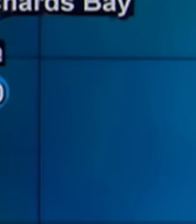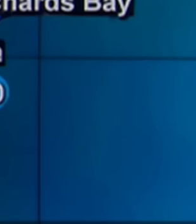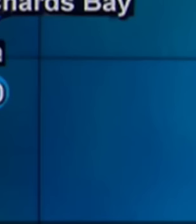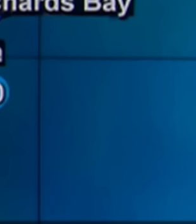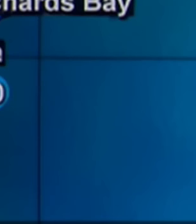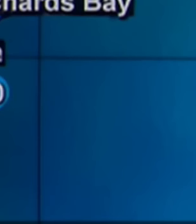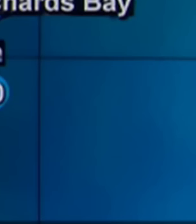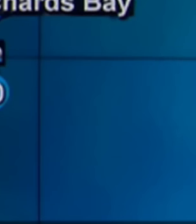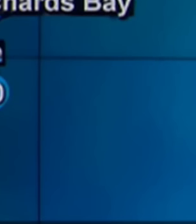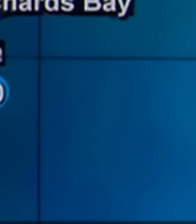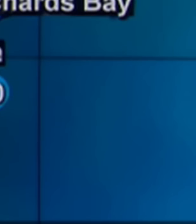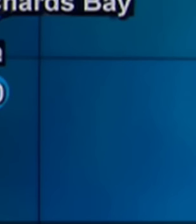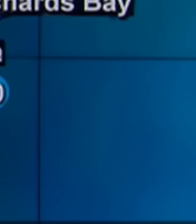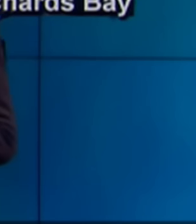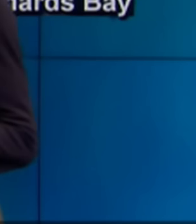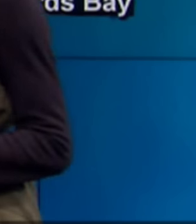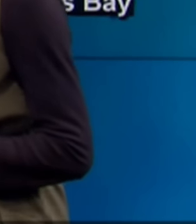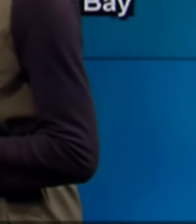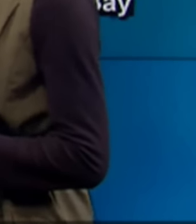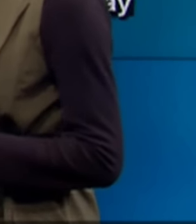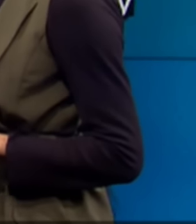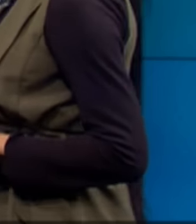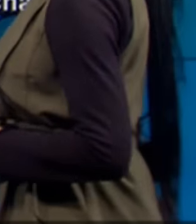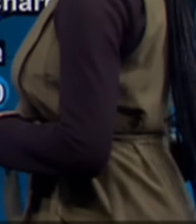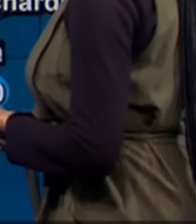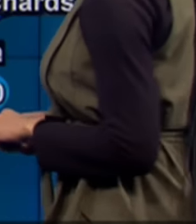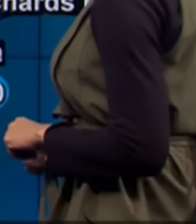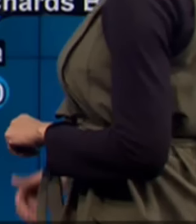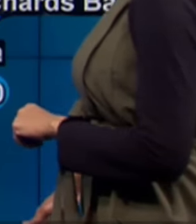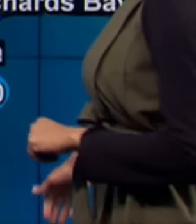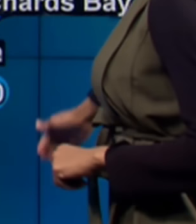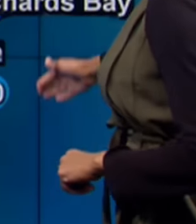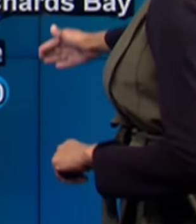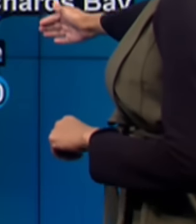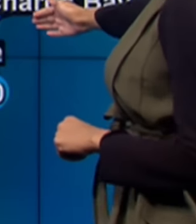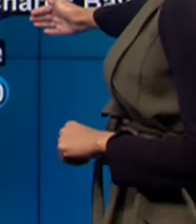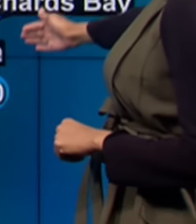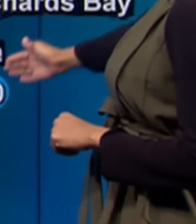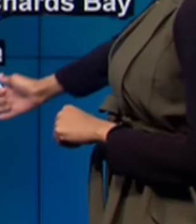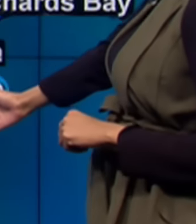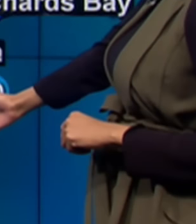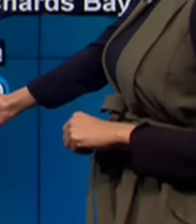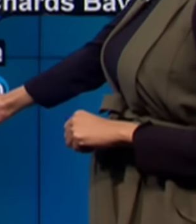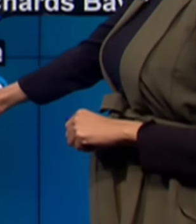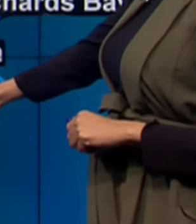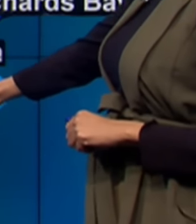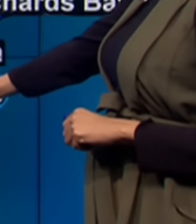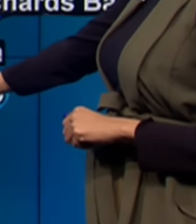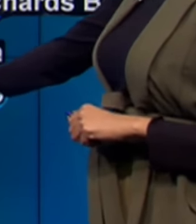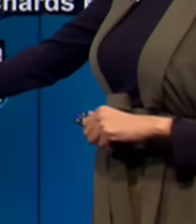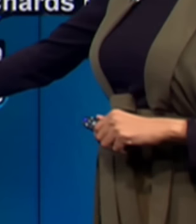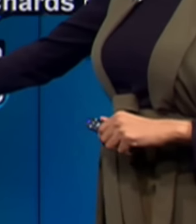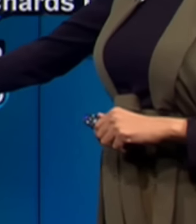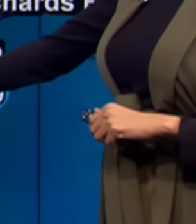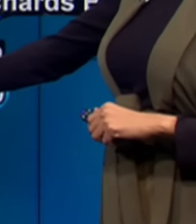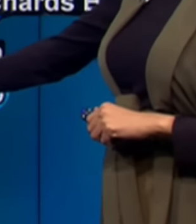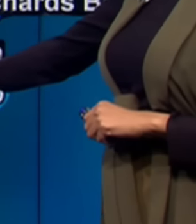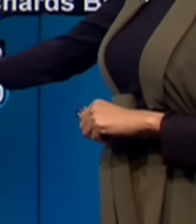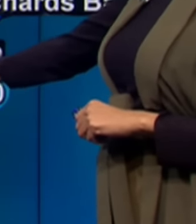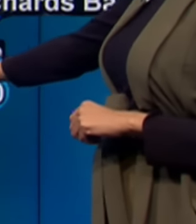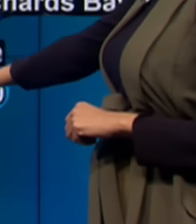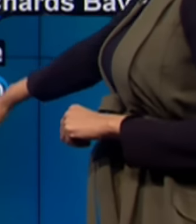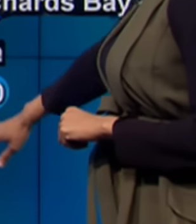ke leboga ke adimile ke le dumedise babogedi ko gae a re lebelele maemo a bosa bosegongjo fa re lebelela mo botlha ba jonaga go tla nna le gone go nna le